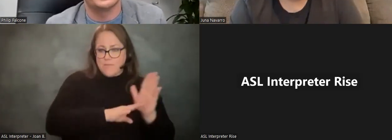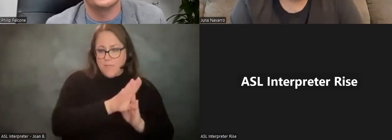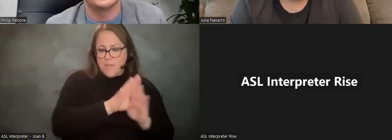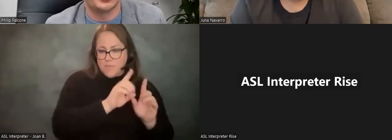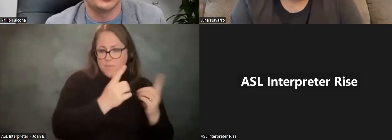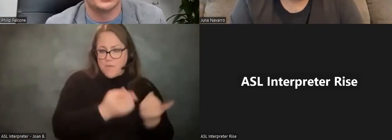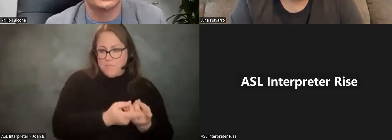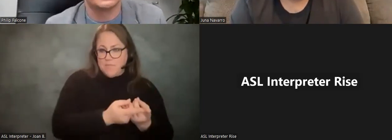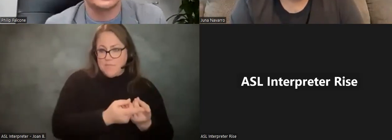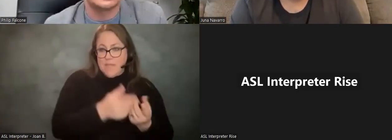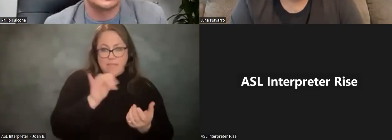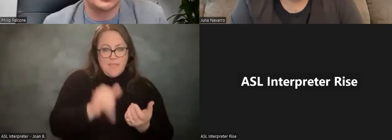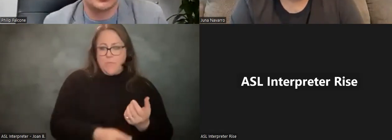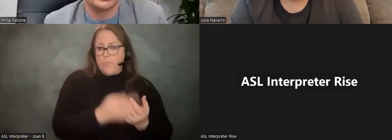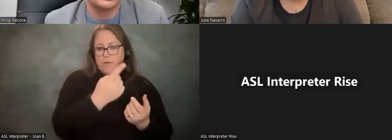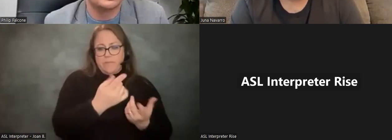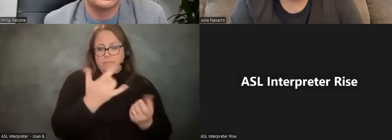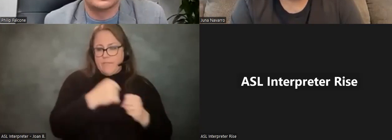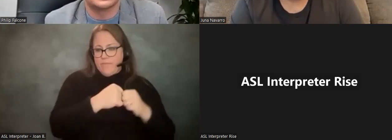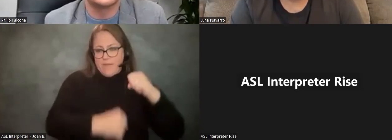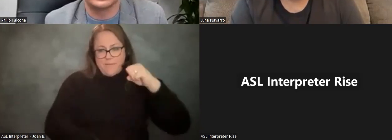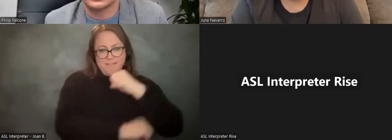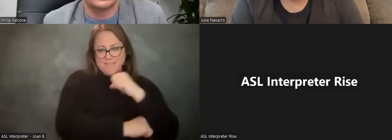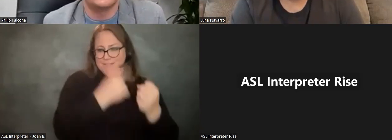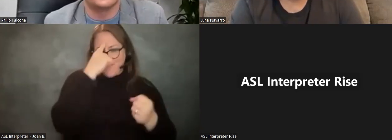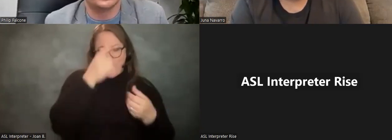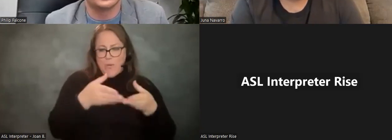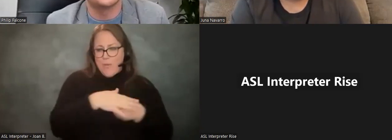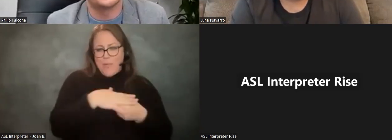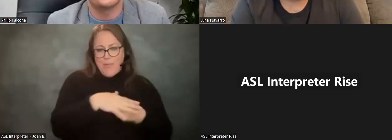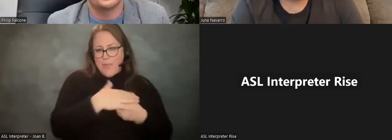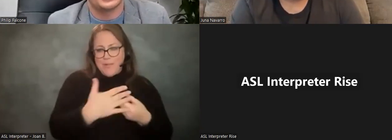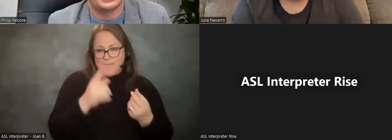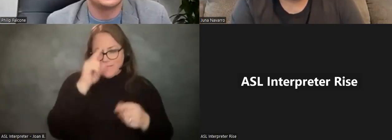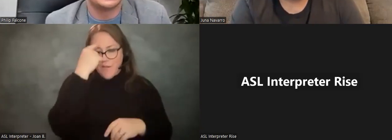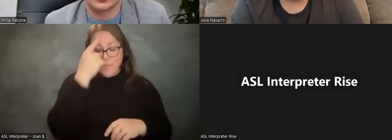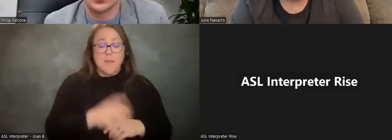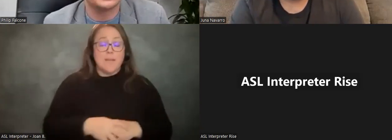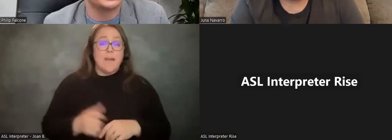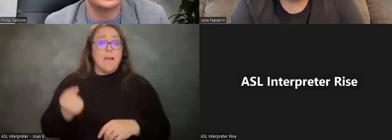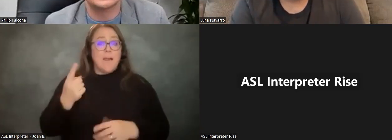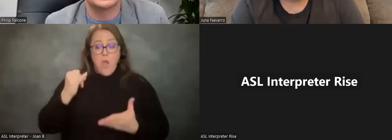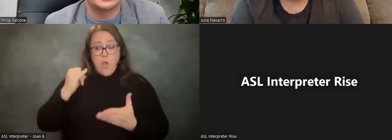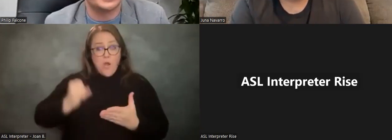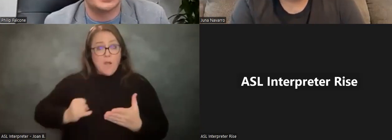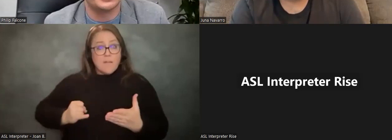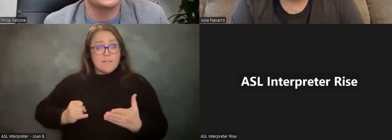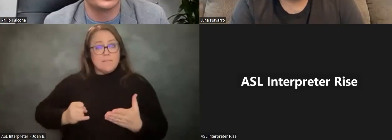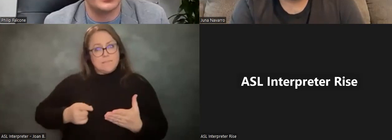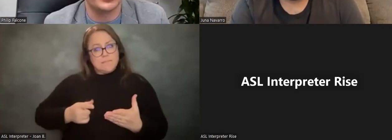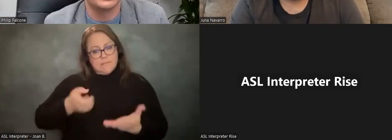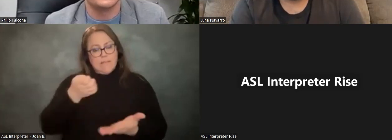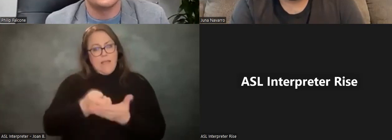development department. That's one of the core foundations of local government. And art is an